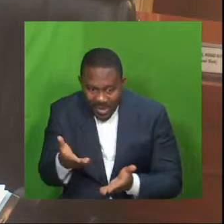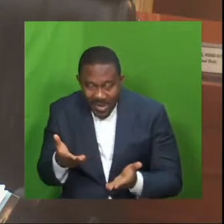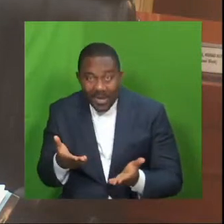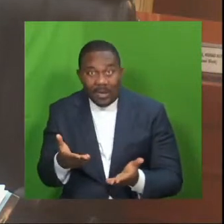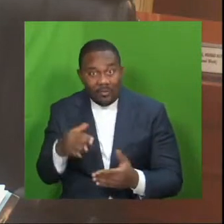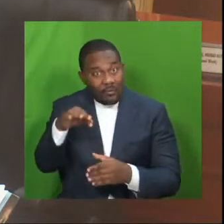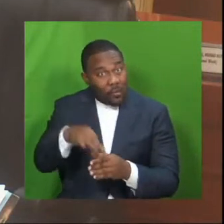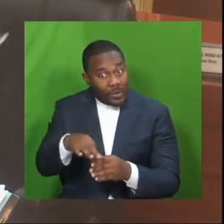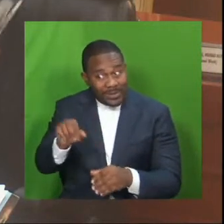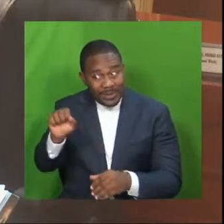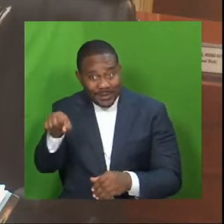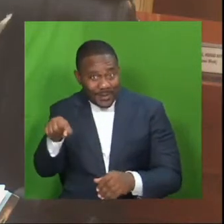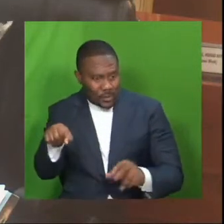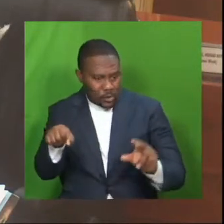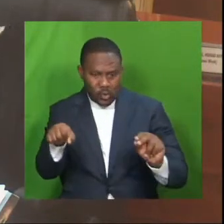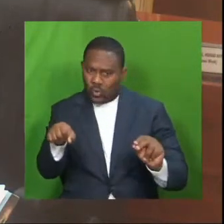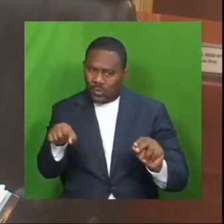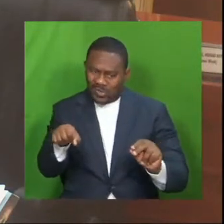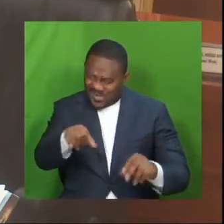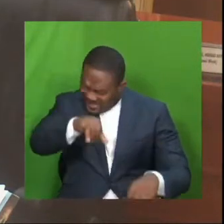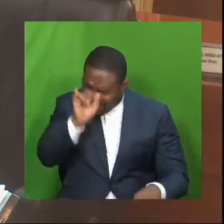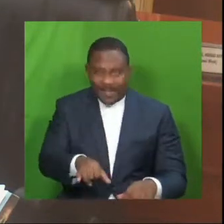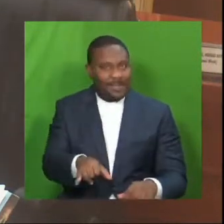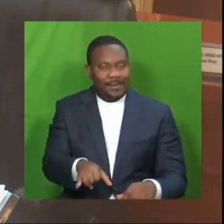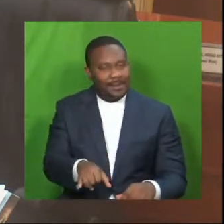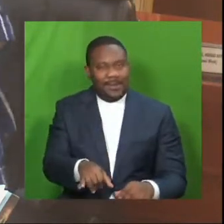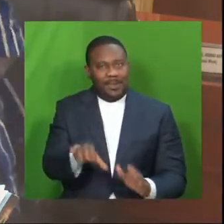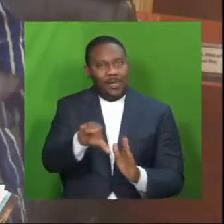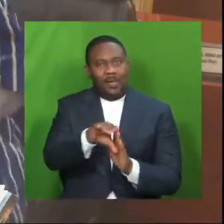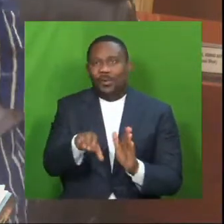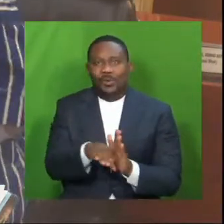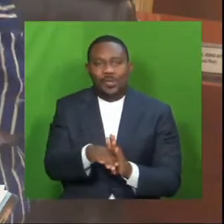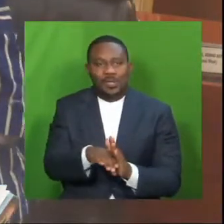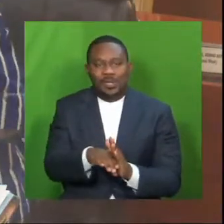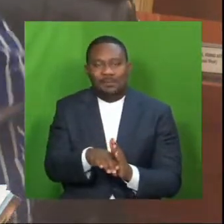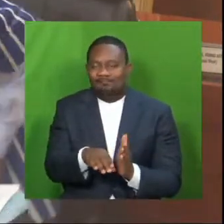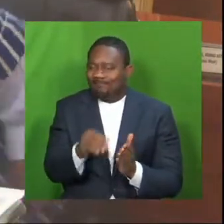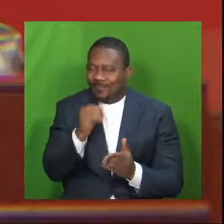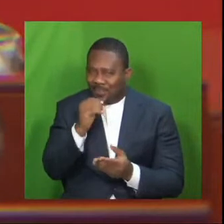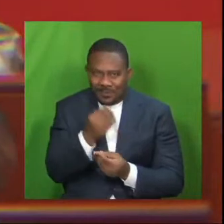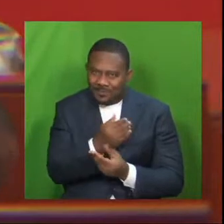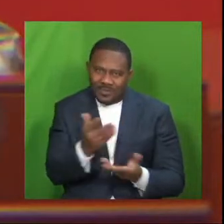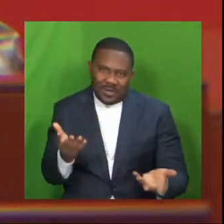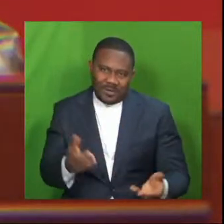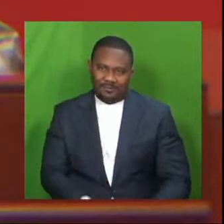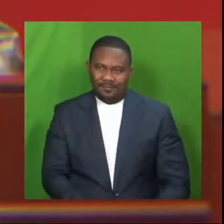to vote on. That is not the intention of the Constitution. I thank you very much.